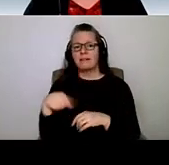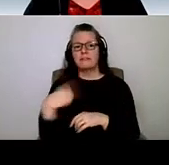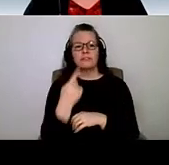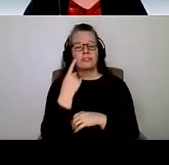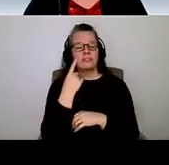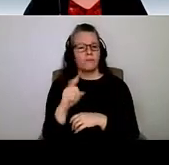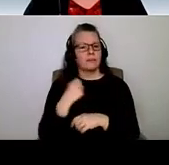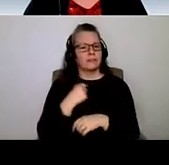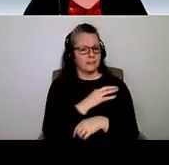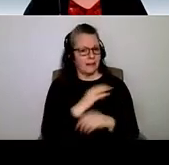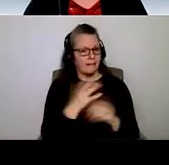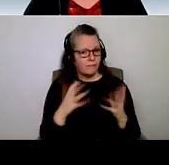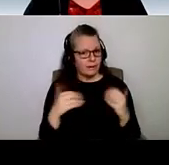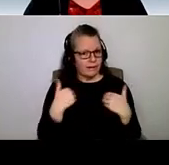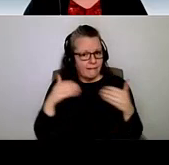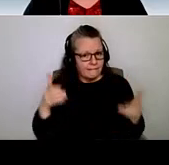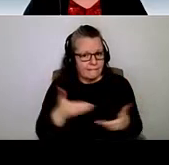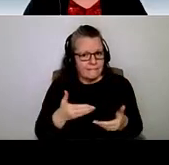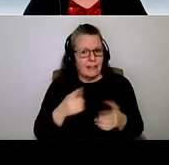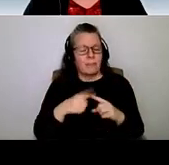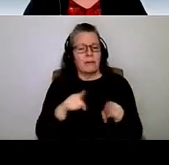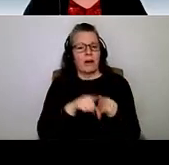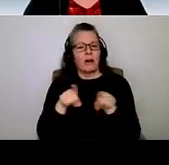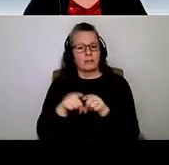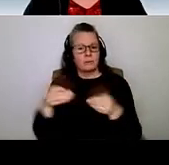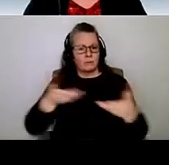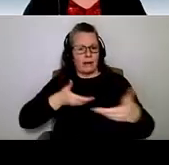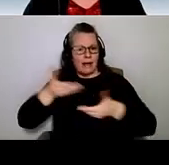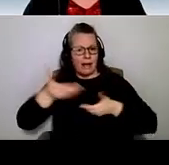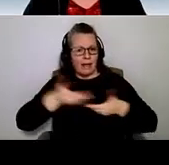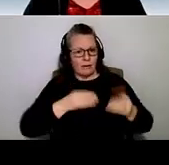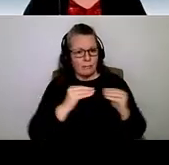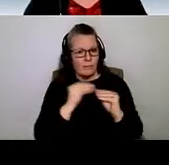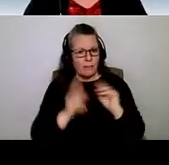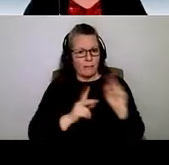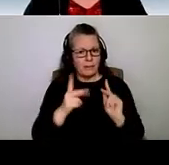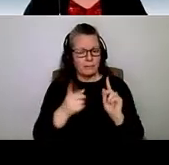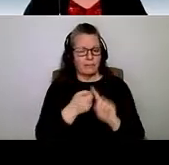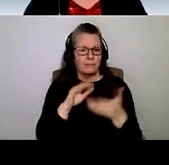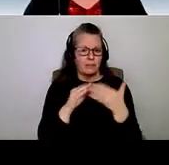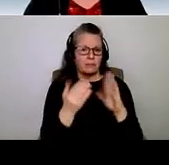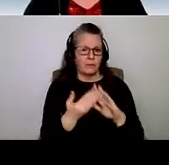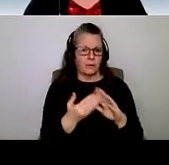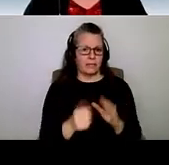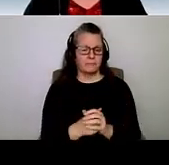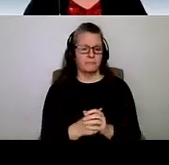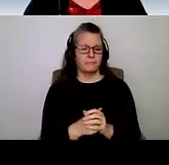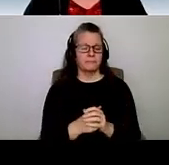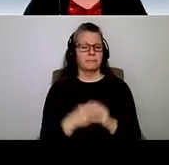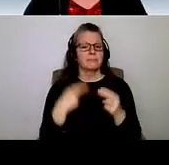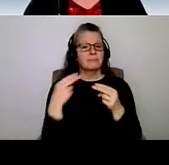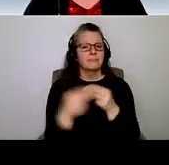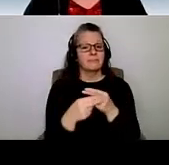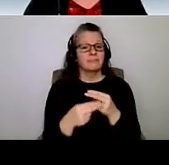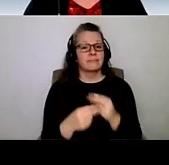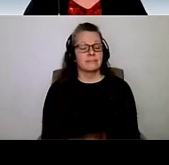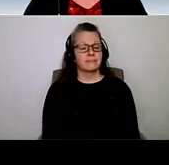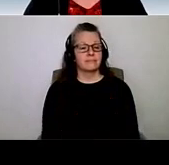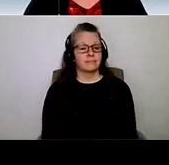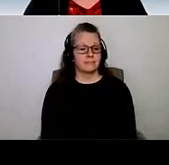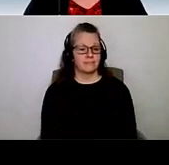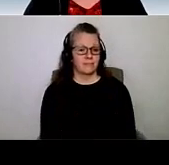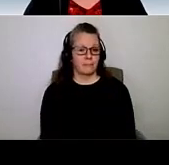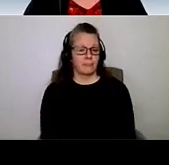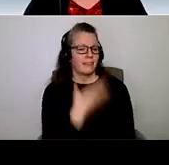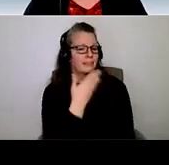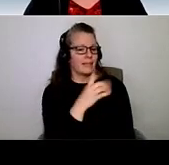staff that we have, but also to bring people in from the community. We can go to the next slide, I think. Yes, thank